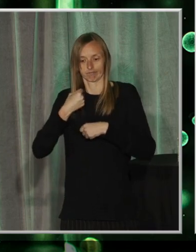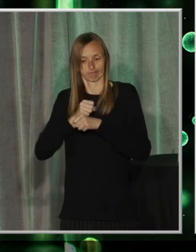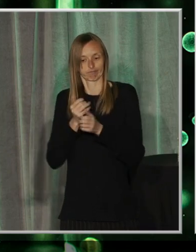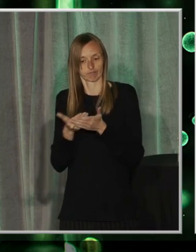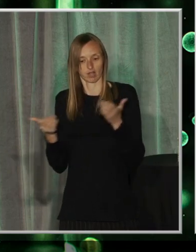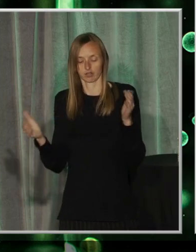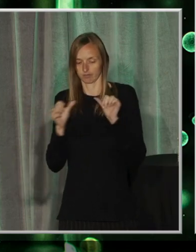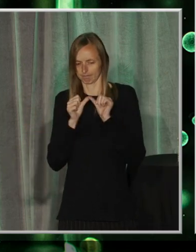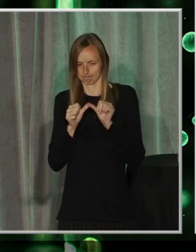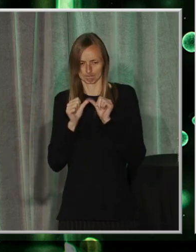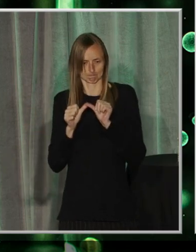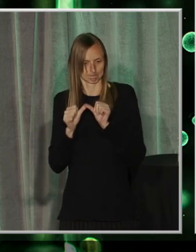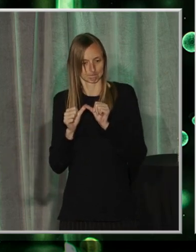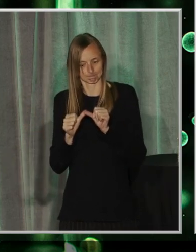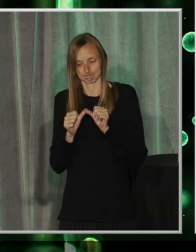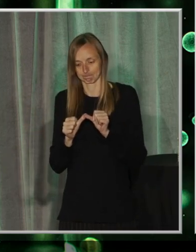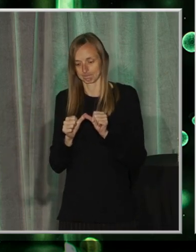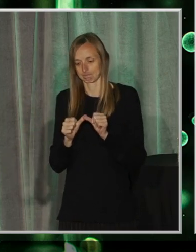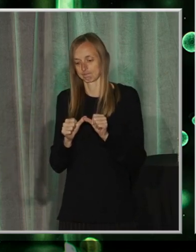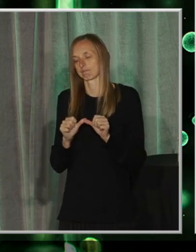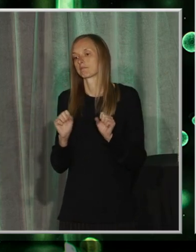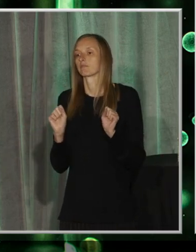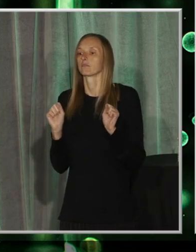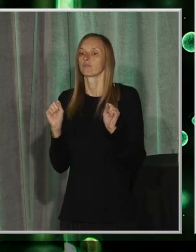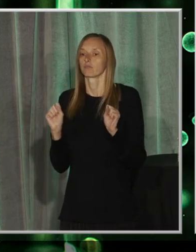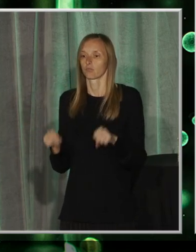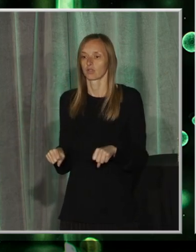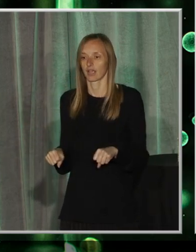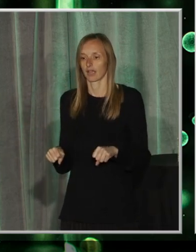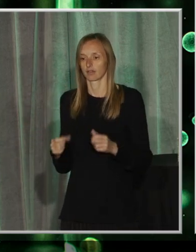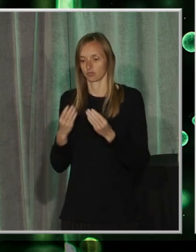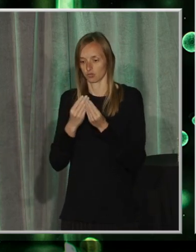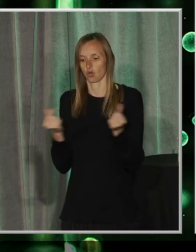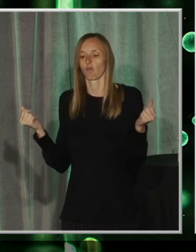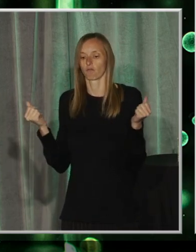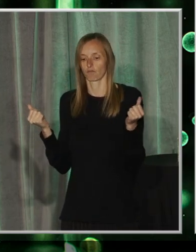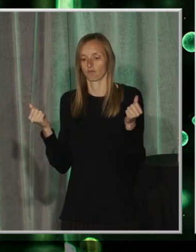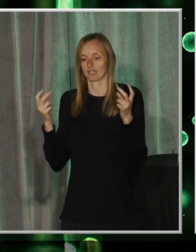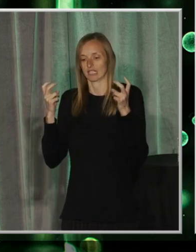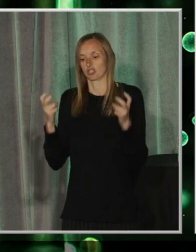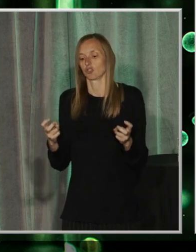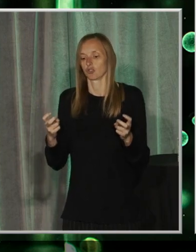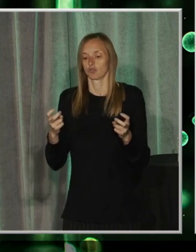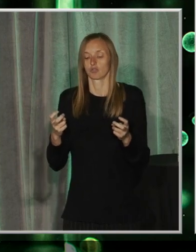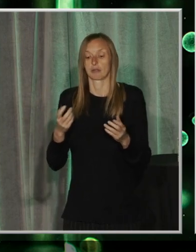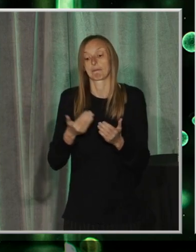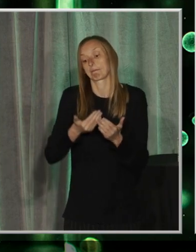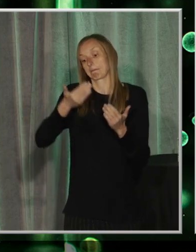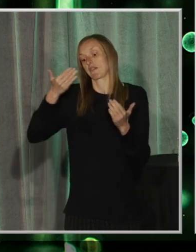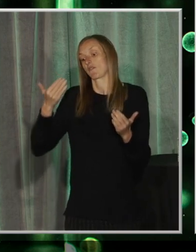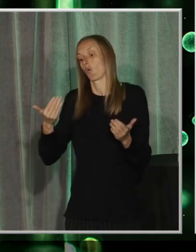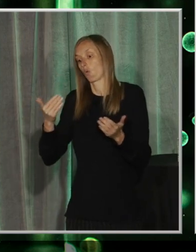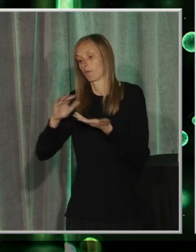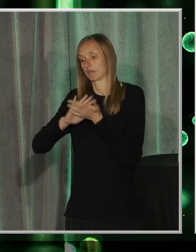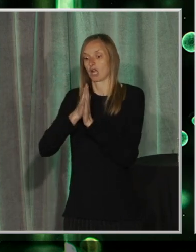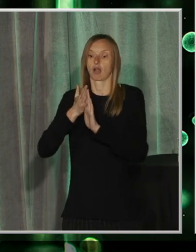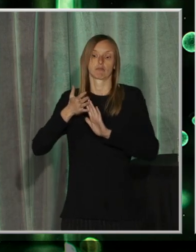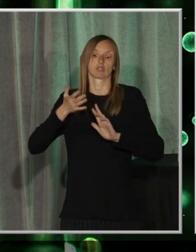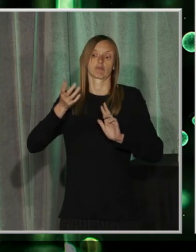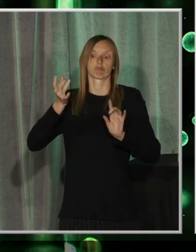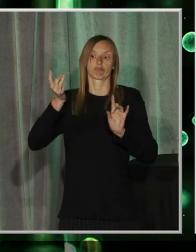regularly so that we can solve the issues up front before